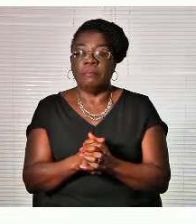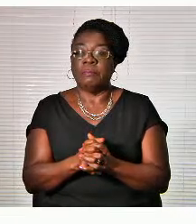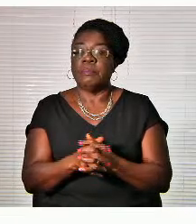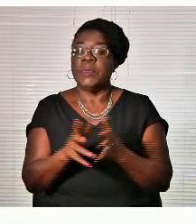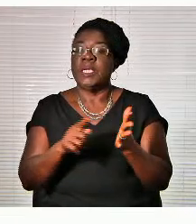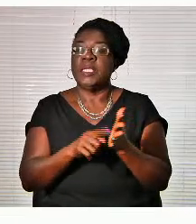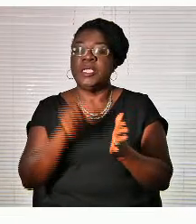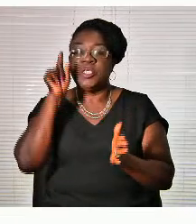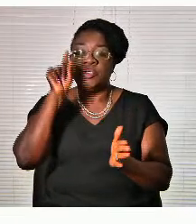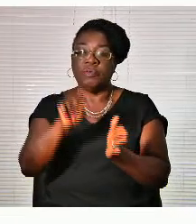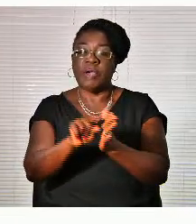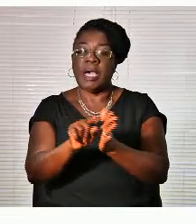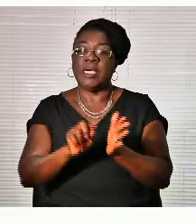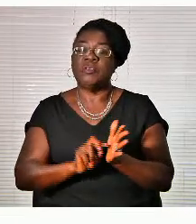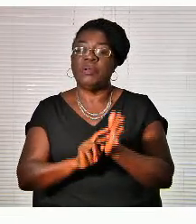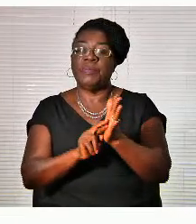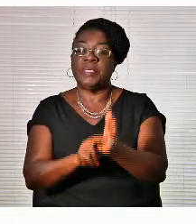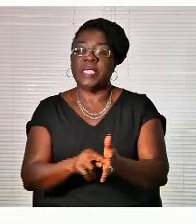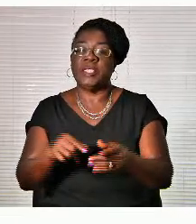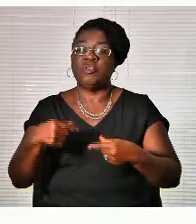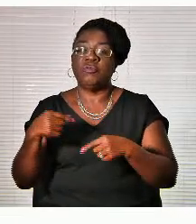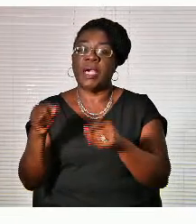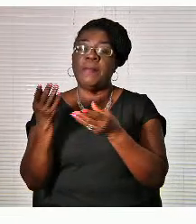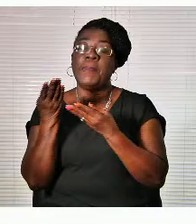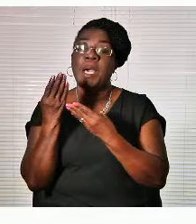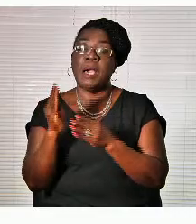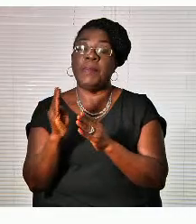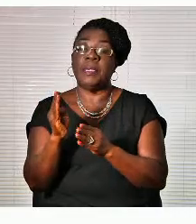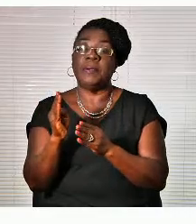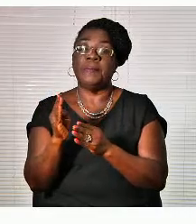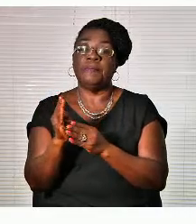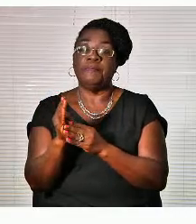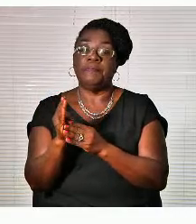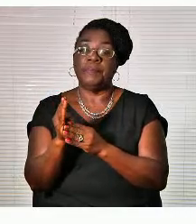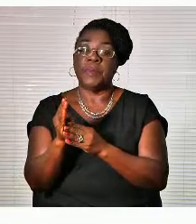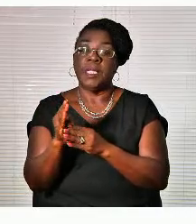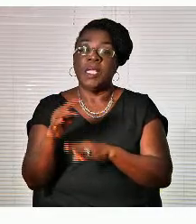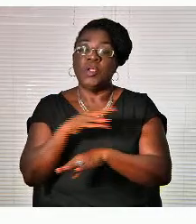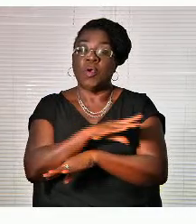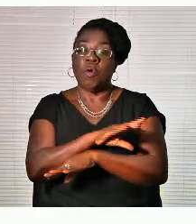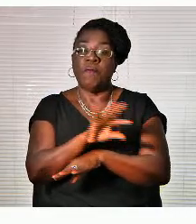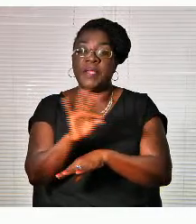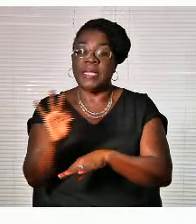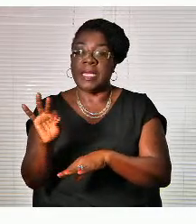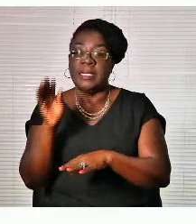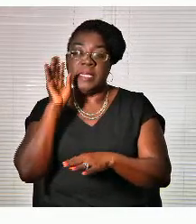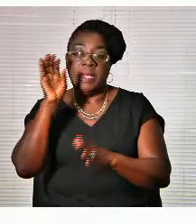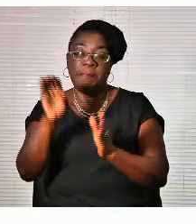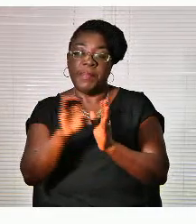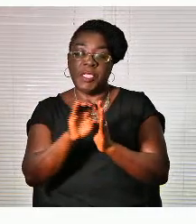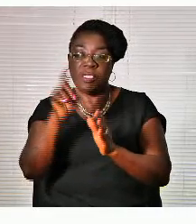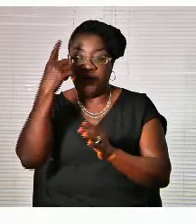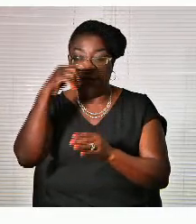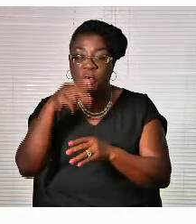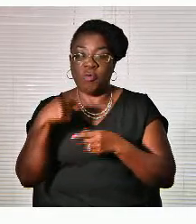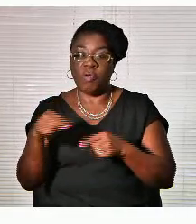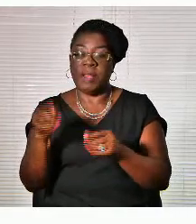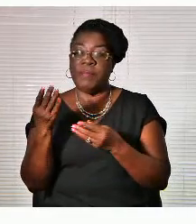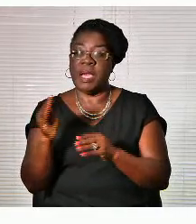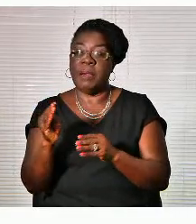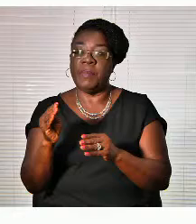This graph represents Grand Bahama. The COVID-19 picture for Grand Bahama is